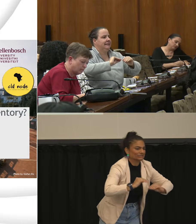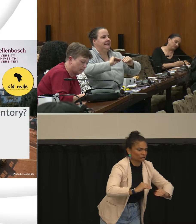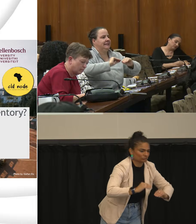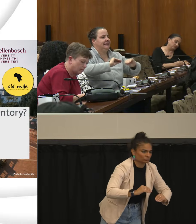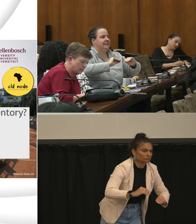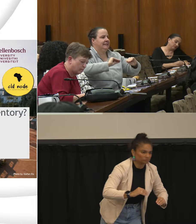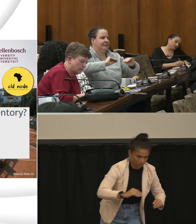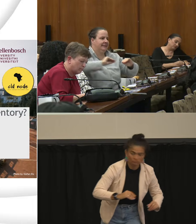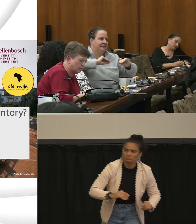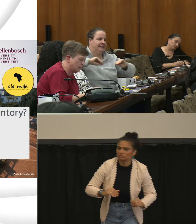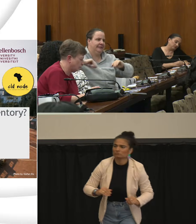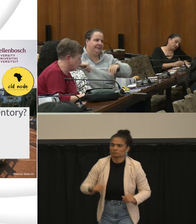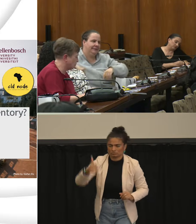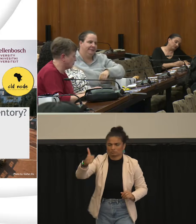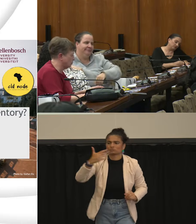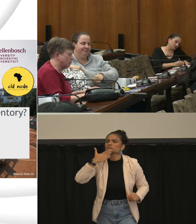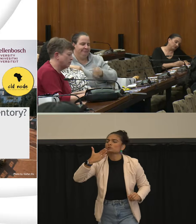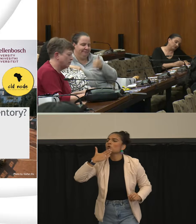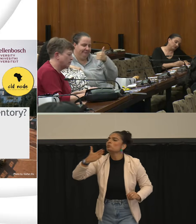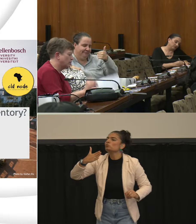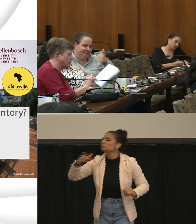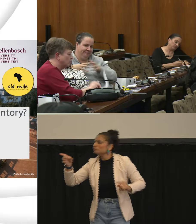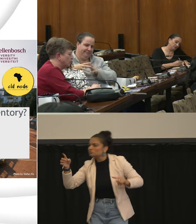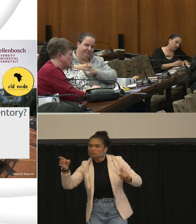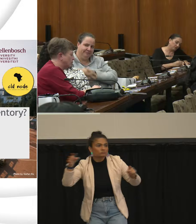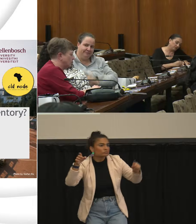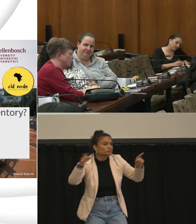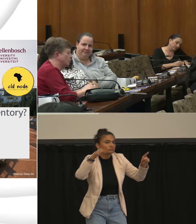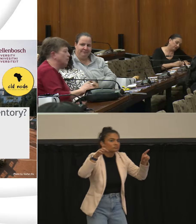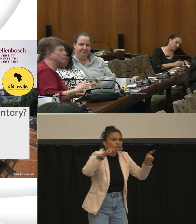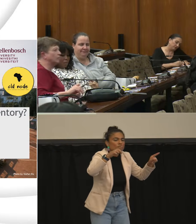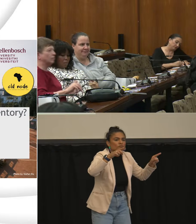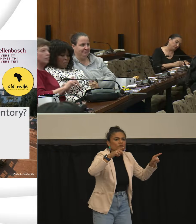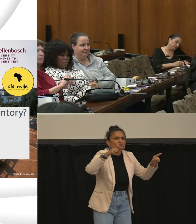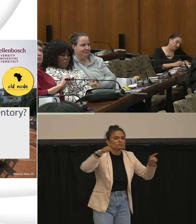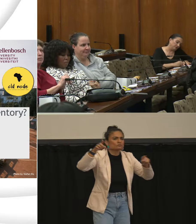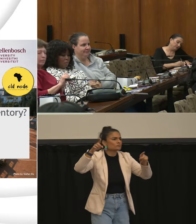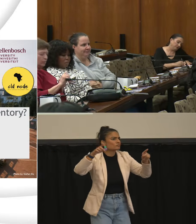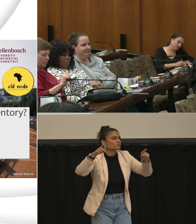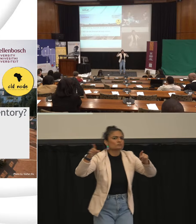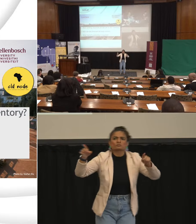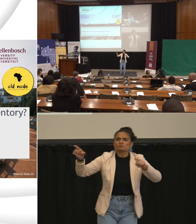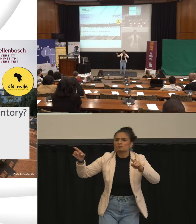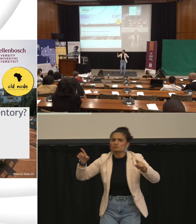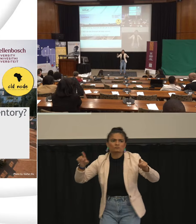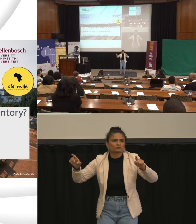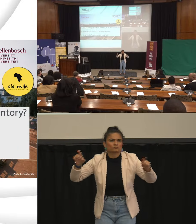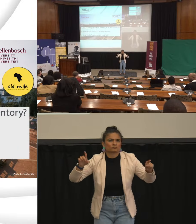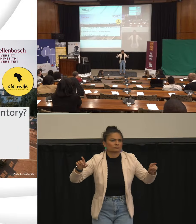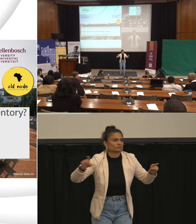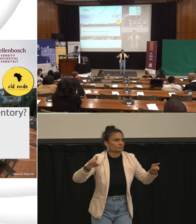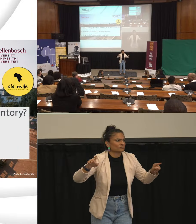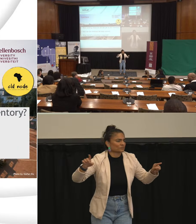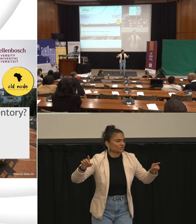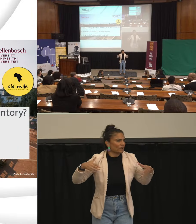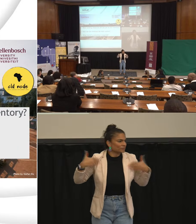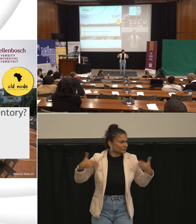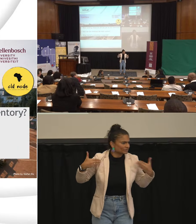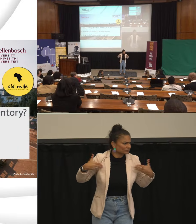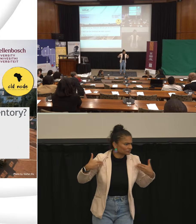And it's linguistics to teach linguistics. Thank you. Anything else popping up for us now?